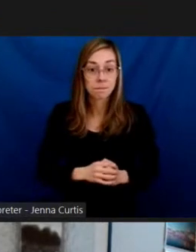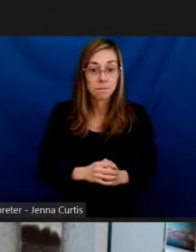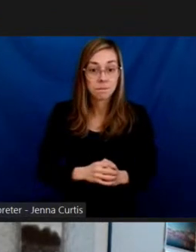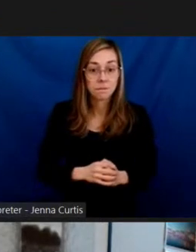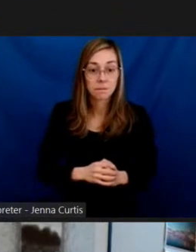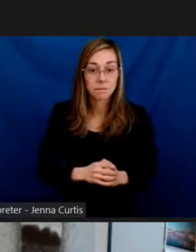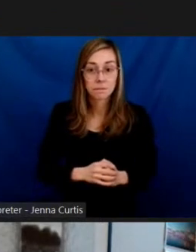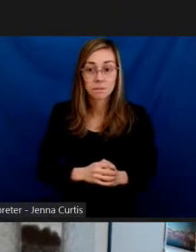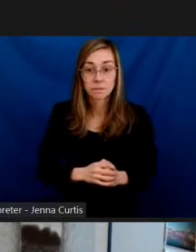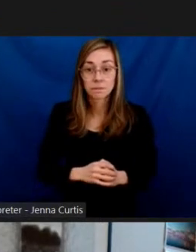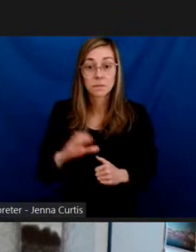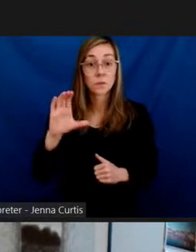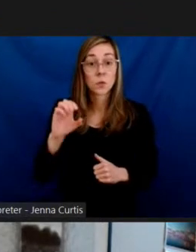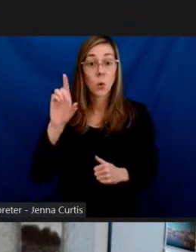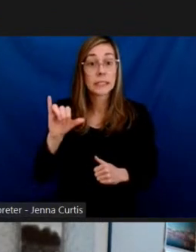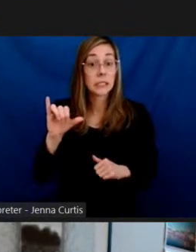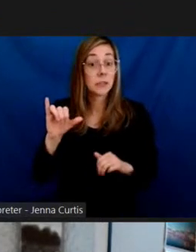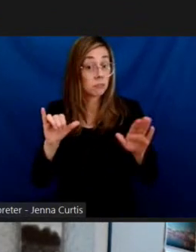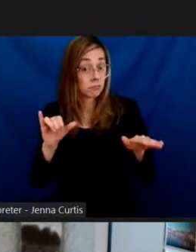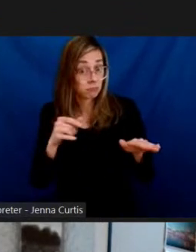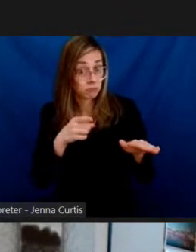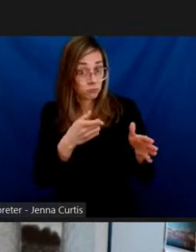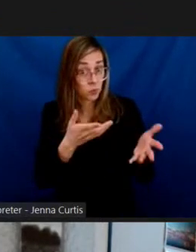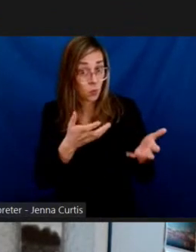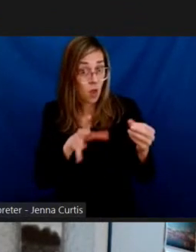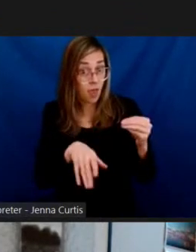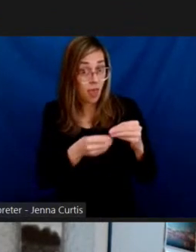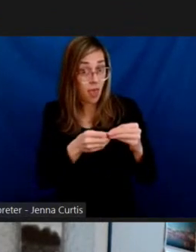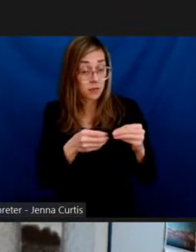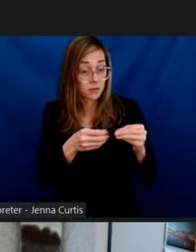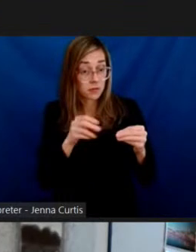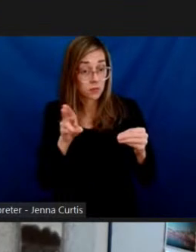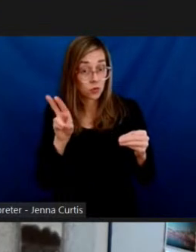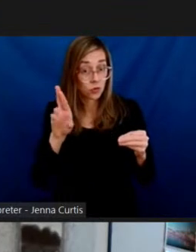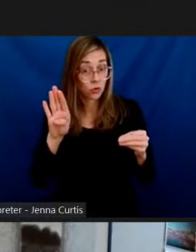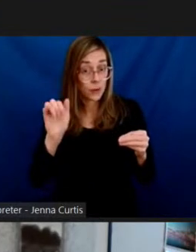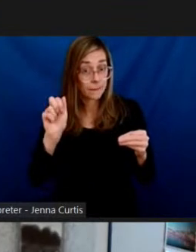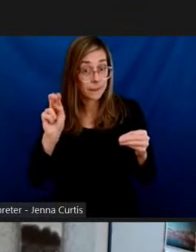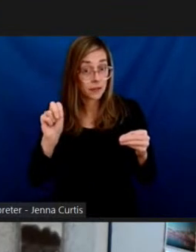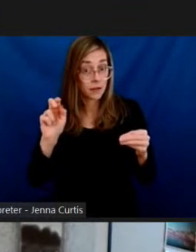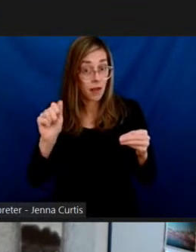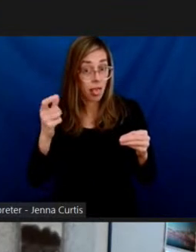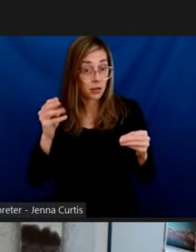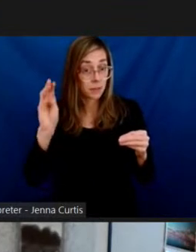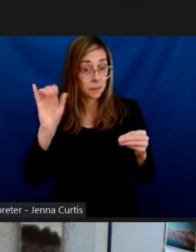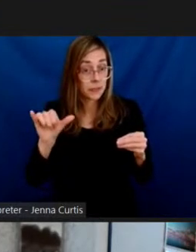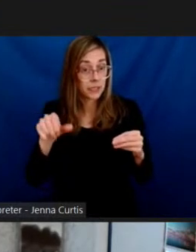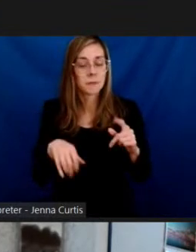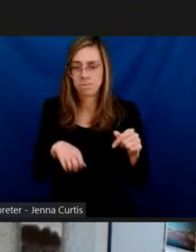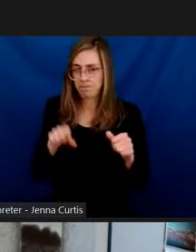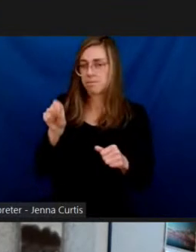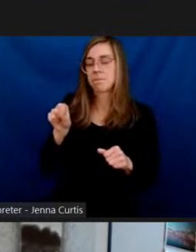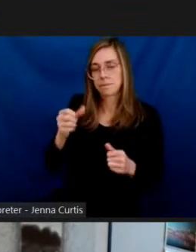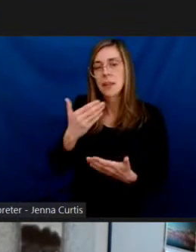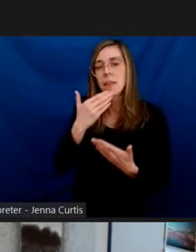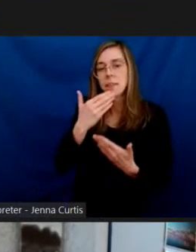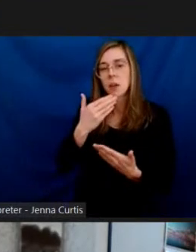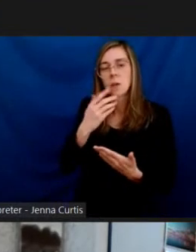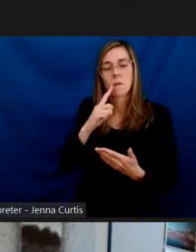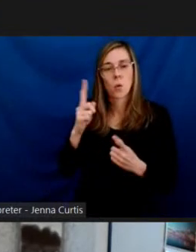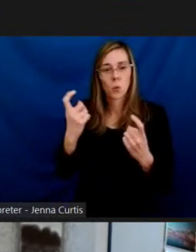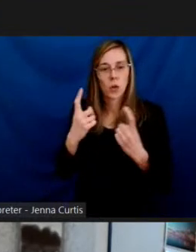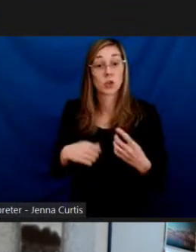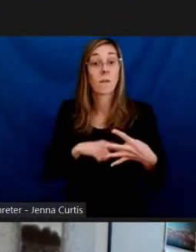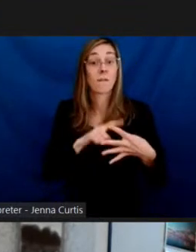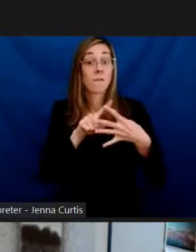Urban Alchemy, did you want to follow up with anything? Yeah, hey, Glenna, thanks for that question. So there's like 4 tangible things that